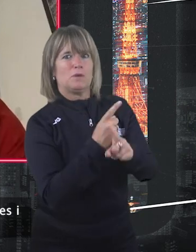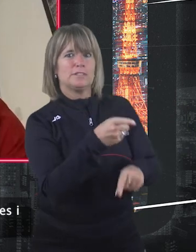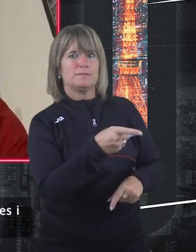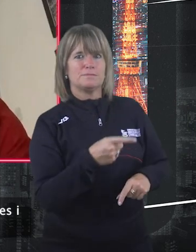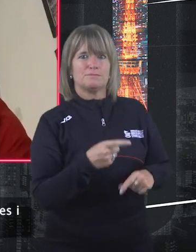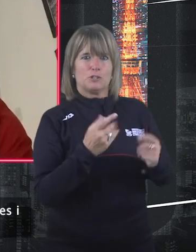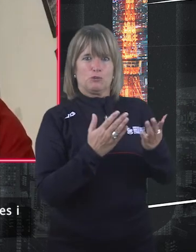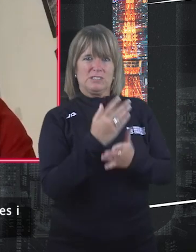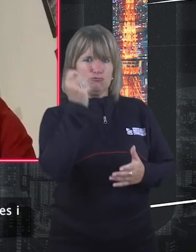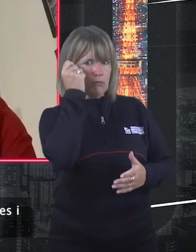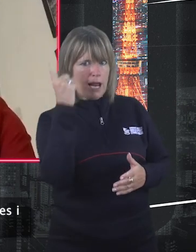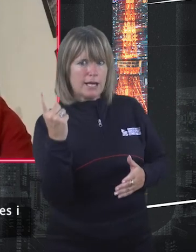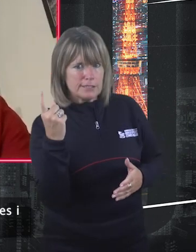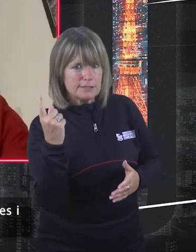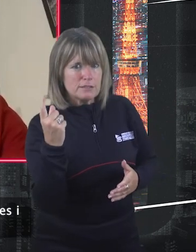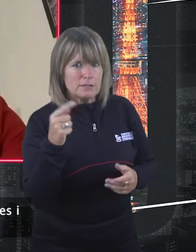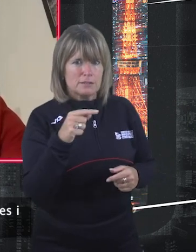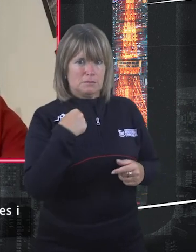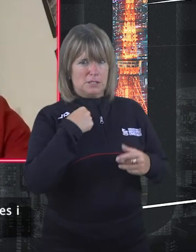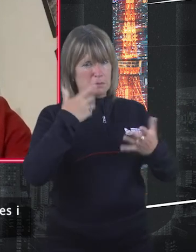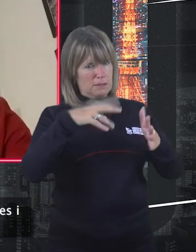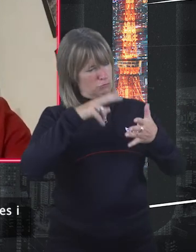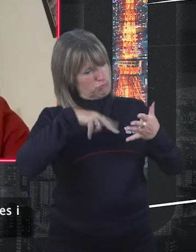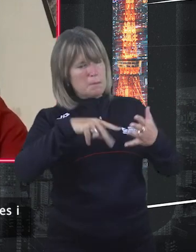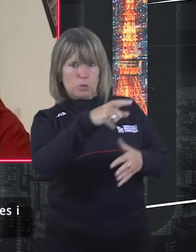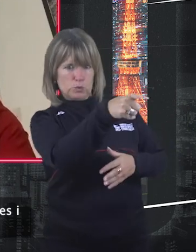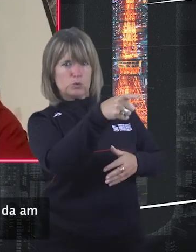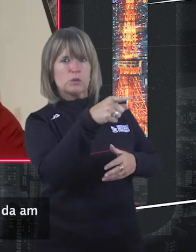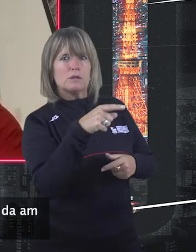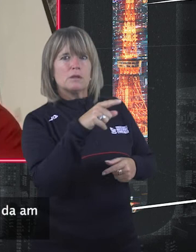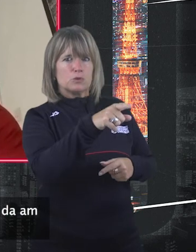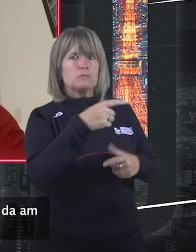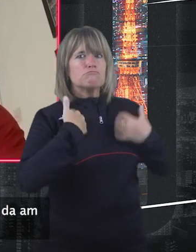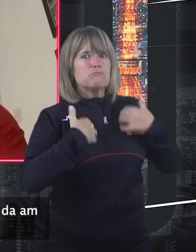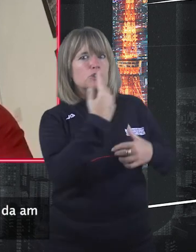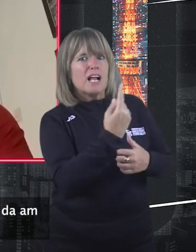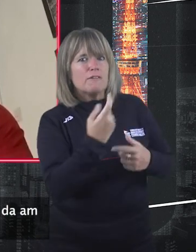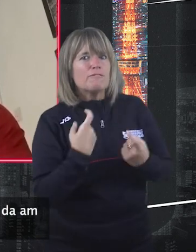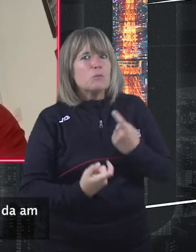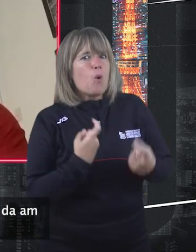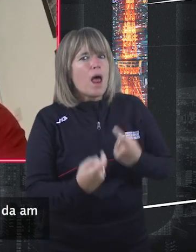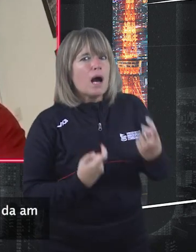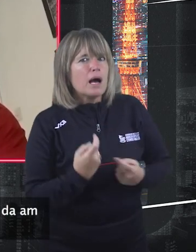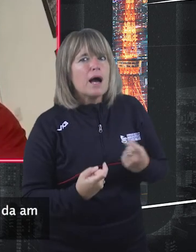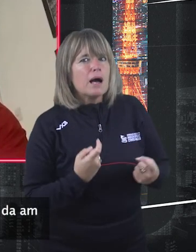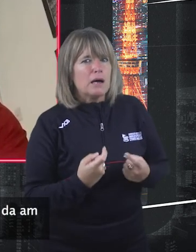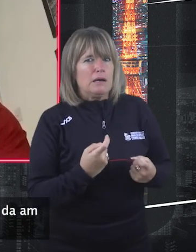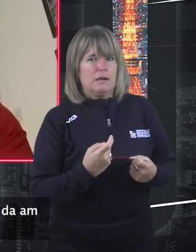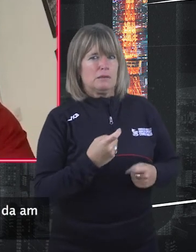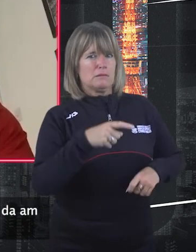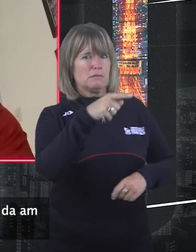So let's talk about, because I know I didn't realize this, but I was reading up about you and you were a really keen footballer, but